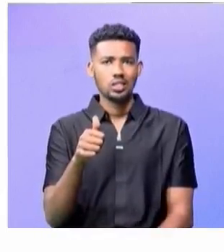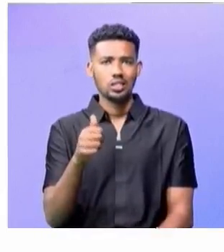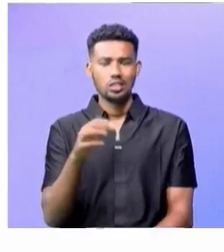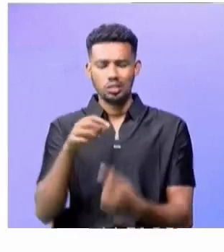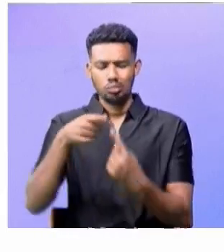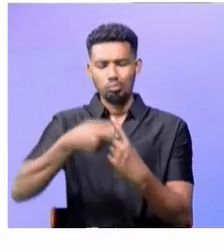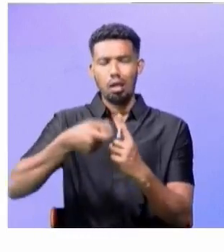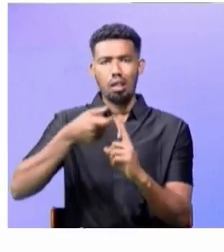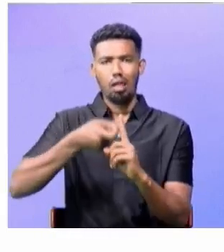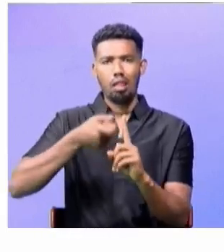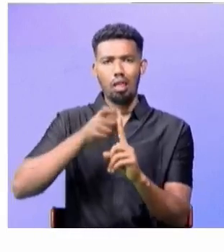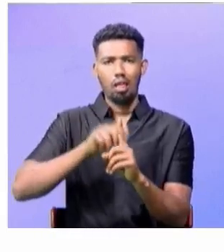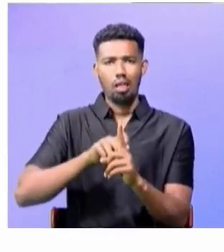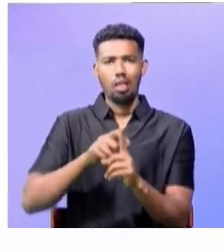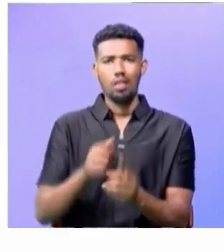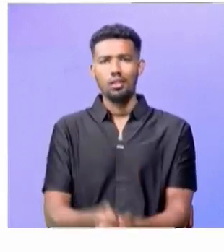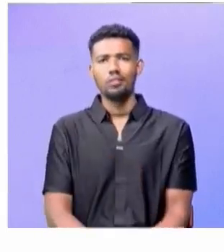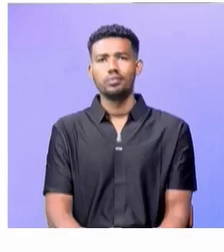banana.